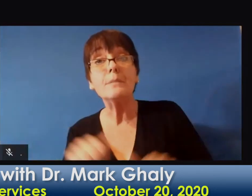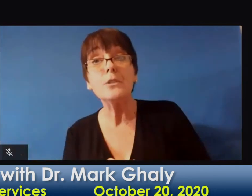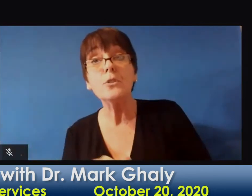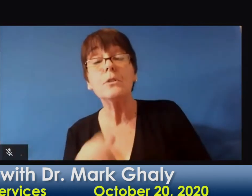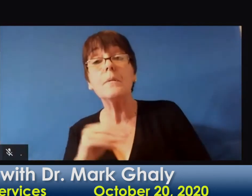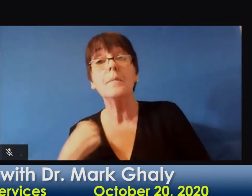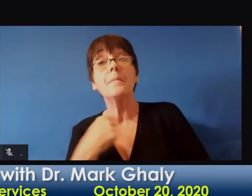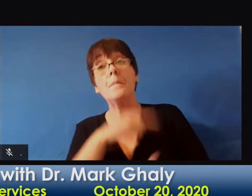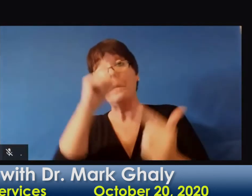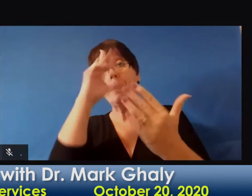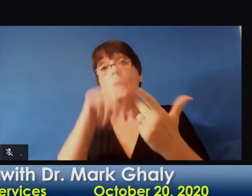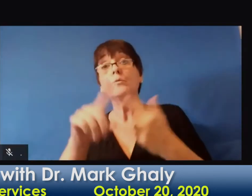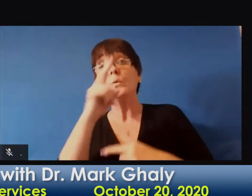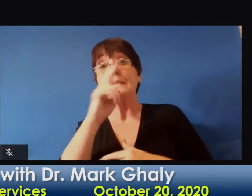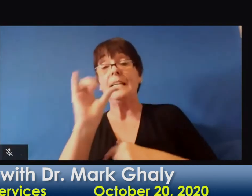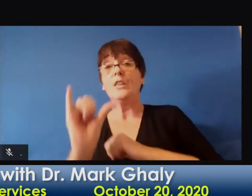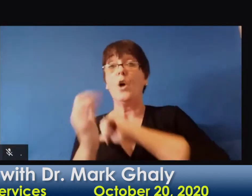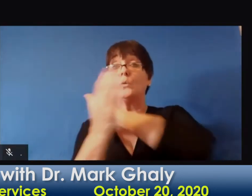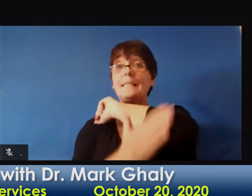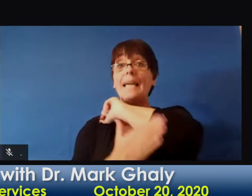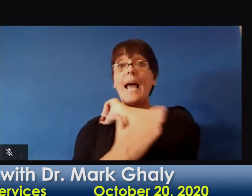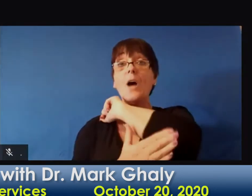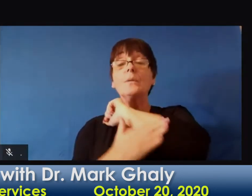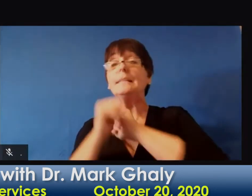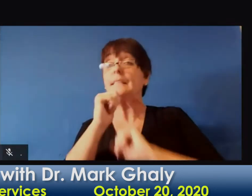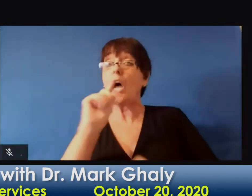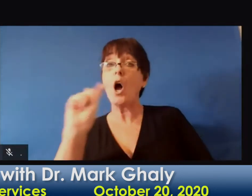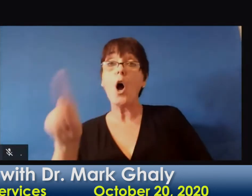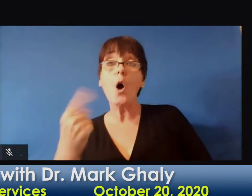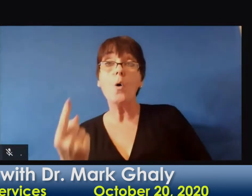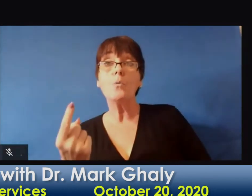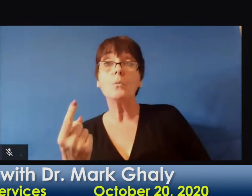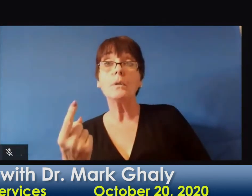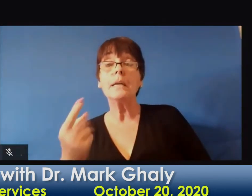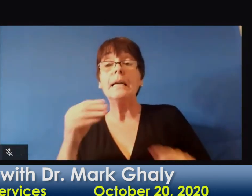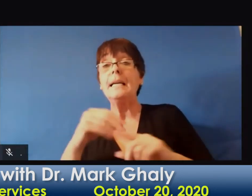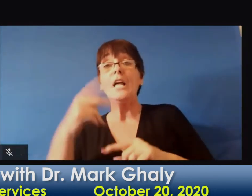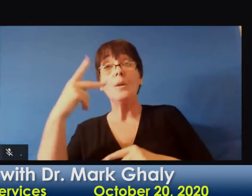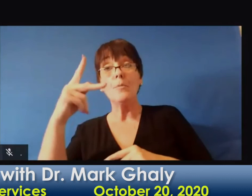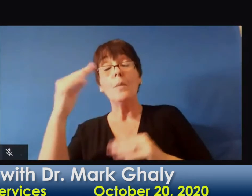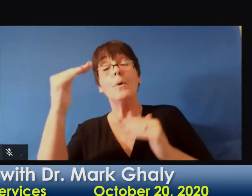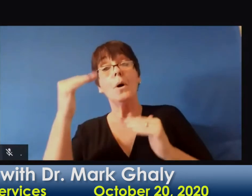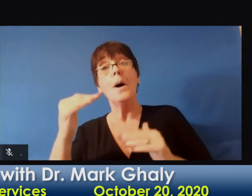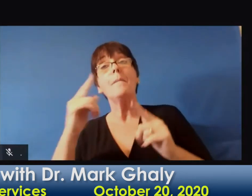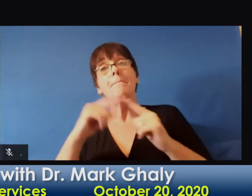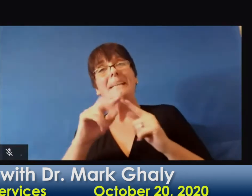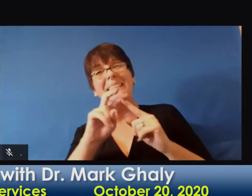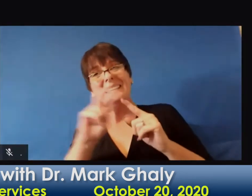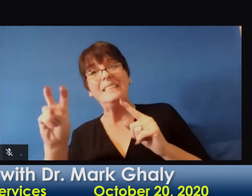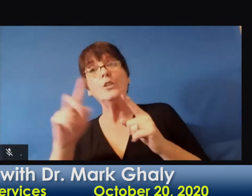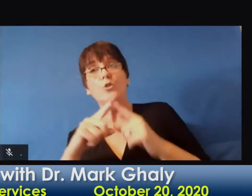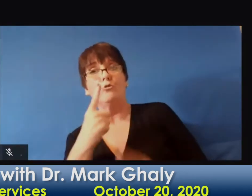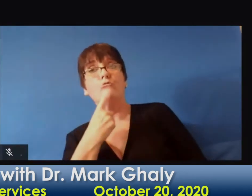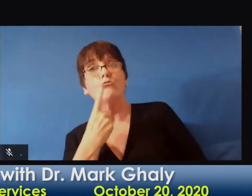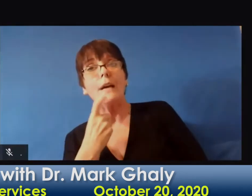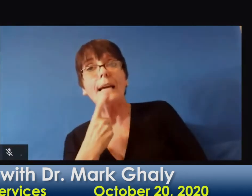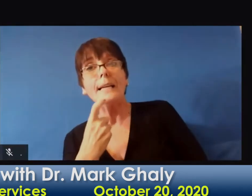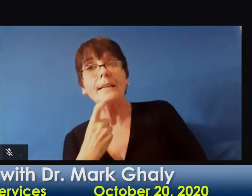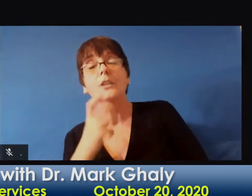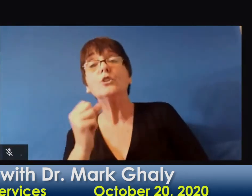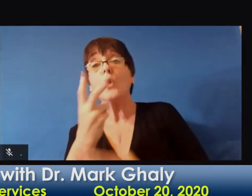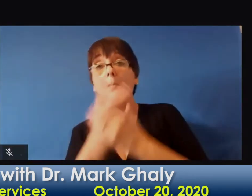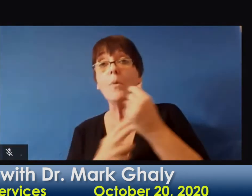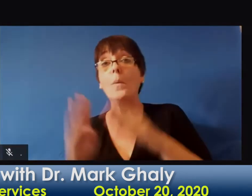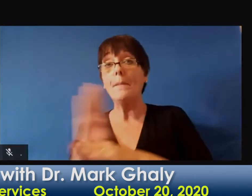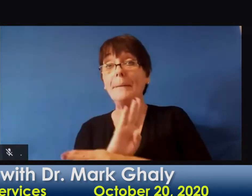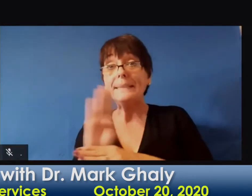hope see those counties not just come down in the purple tier, but move into the red tier so both